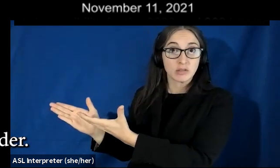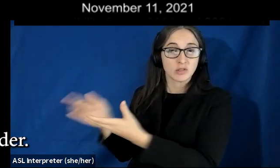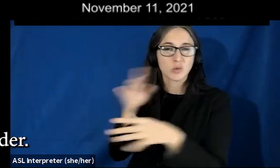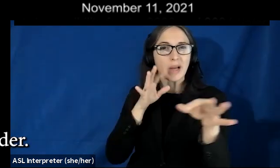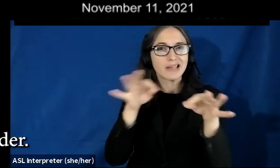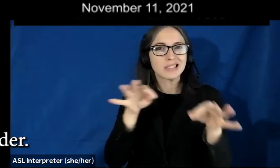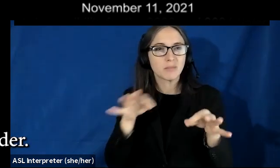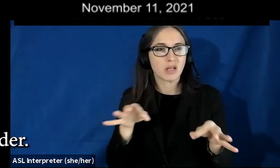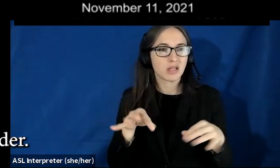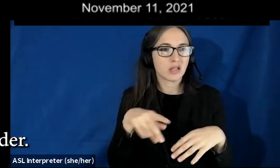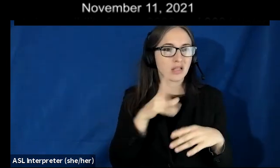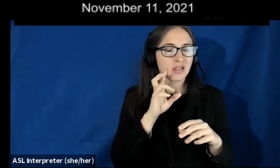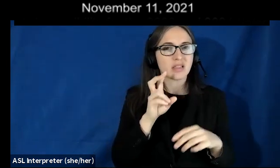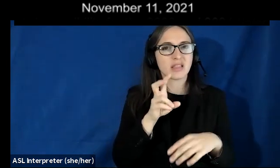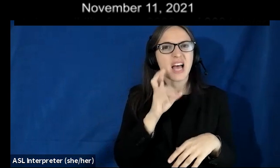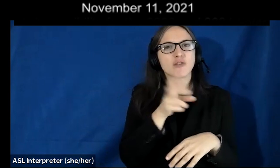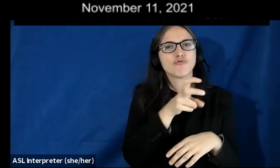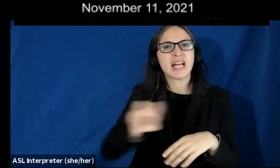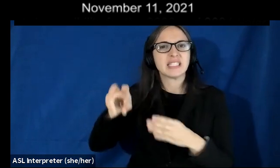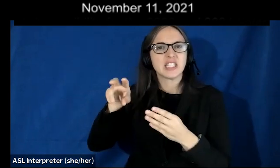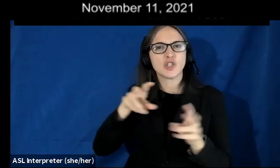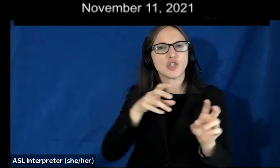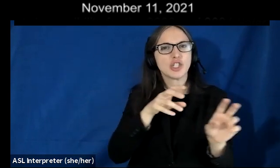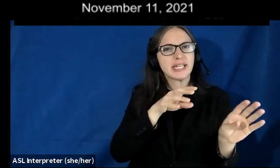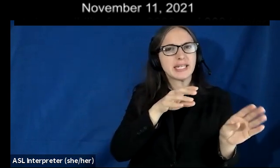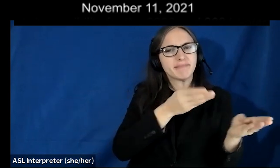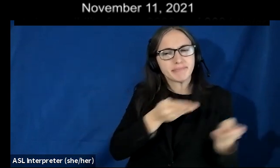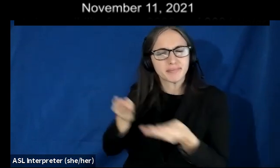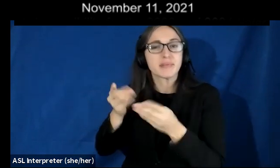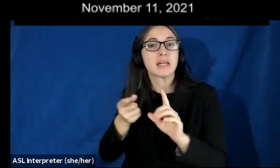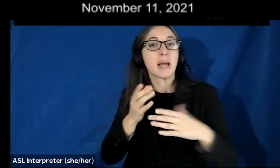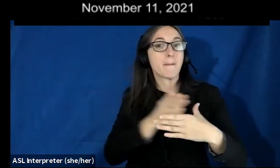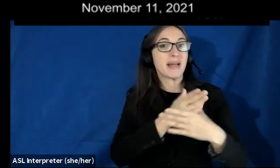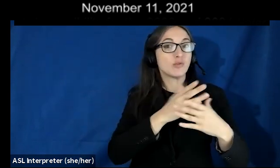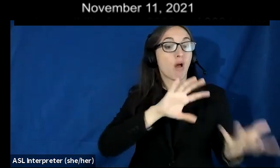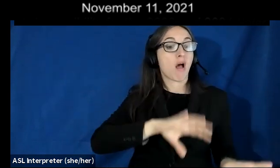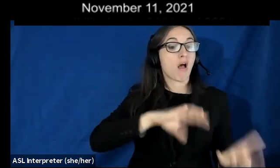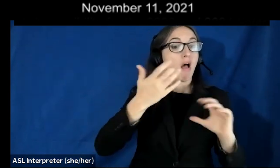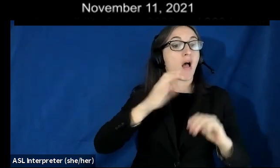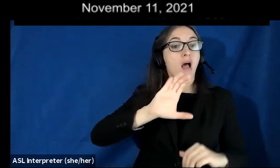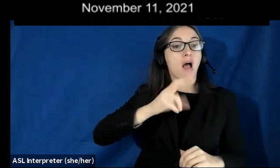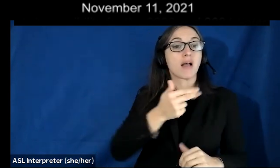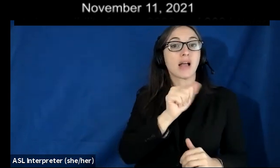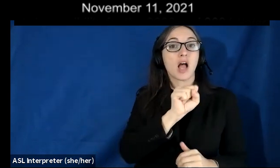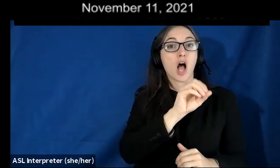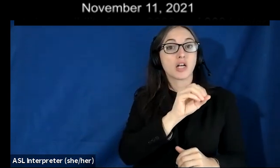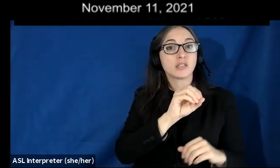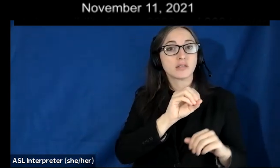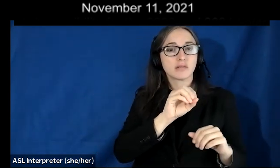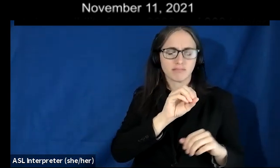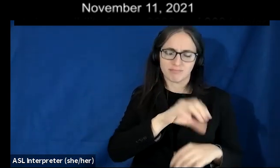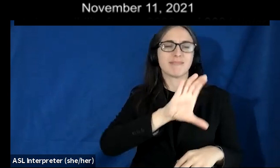between chaos and order. I put a picture of a butterfly on the left